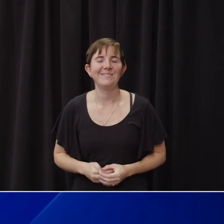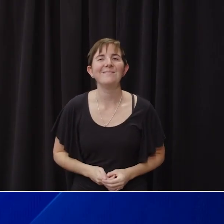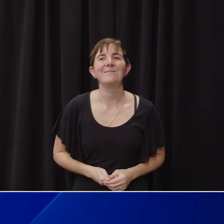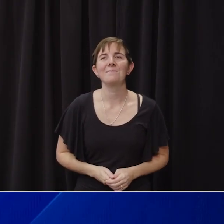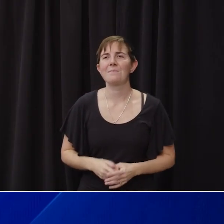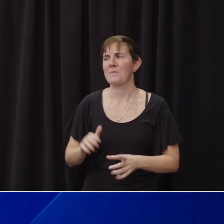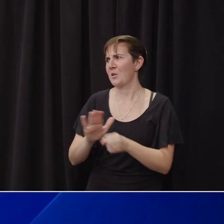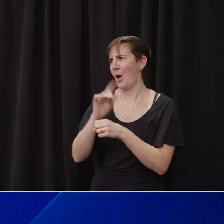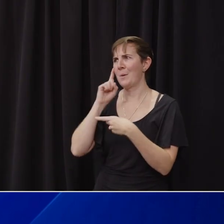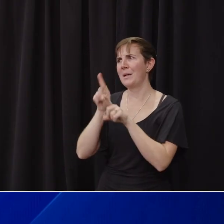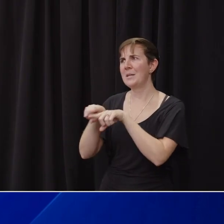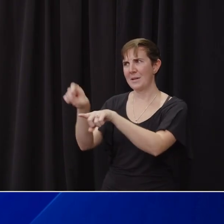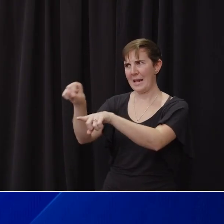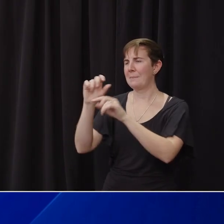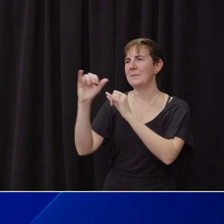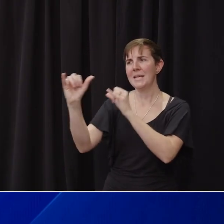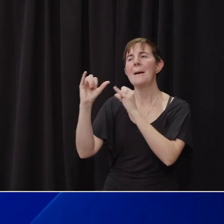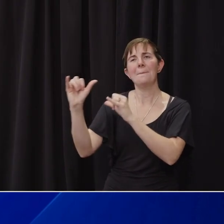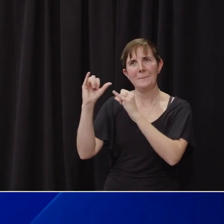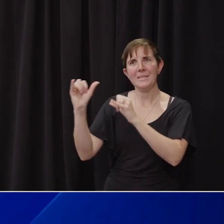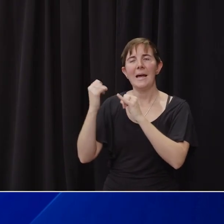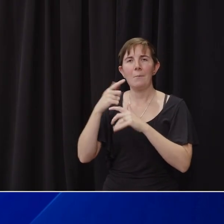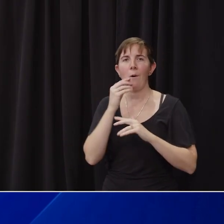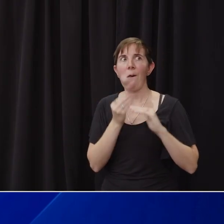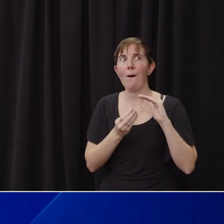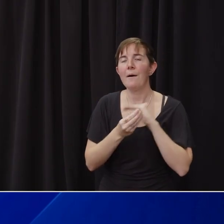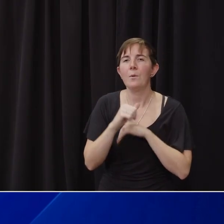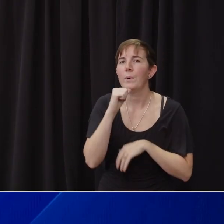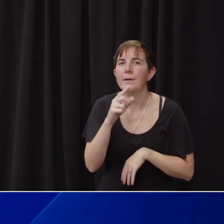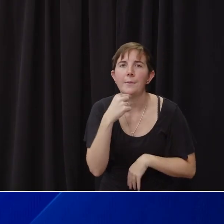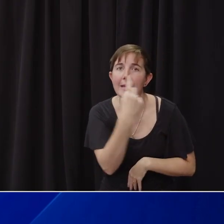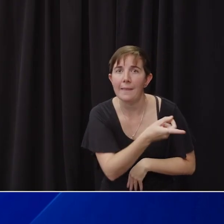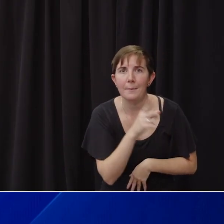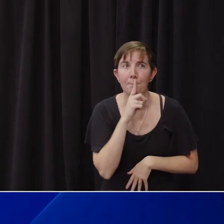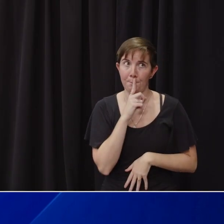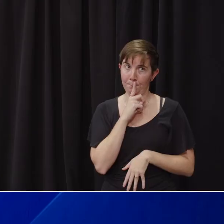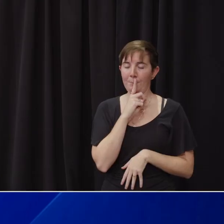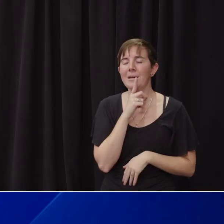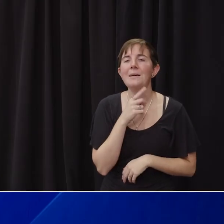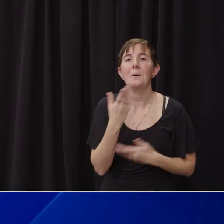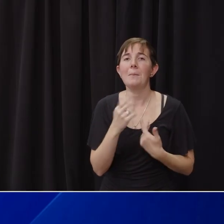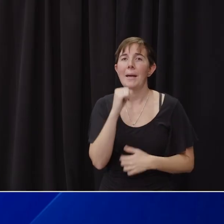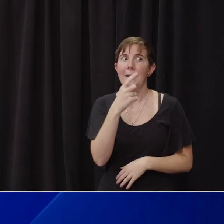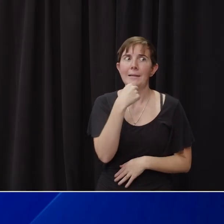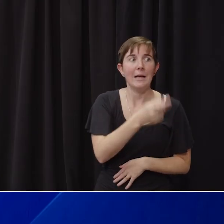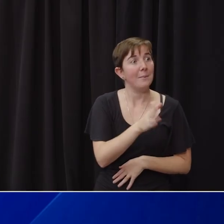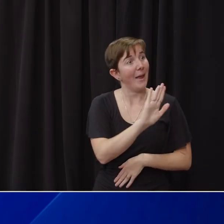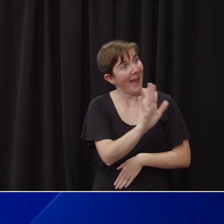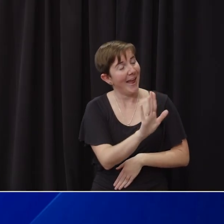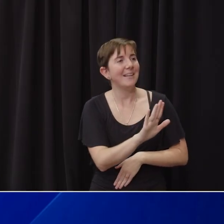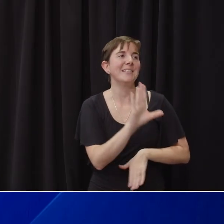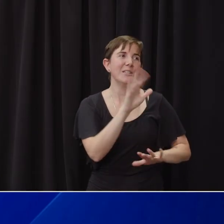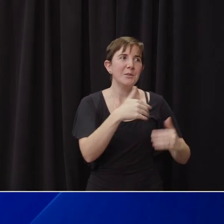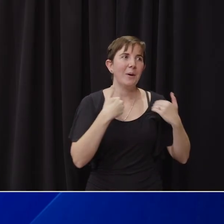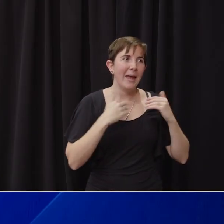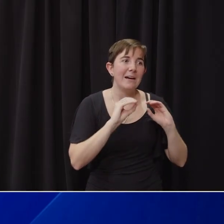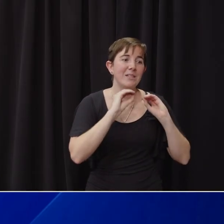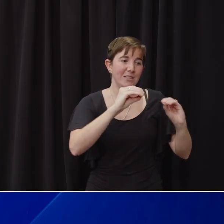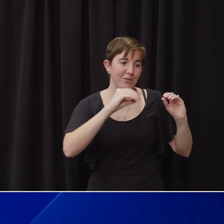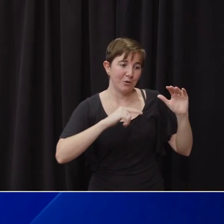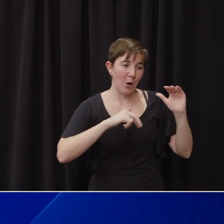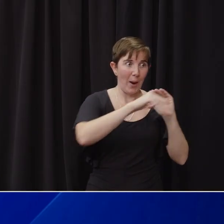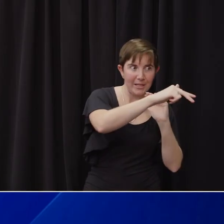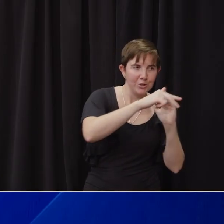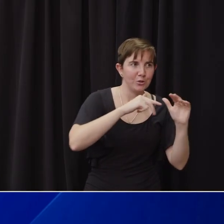Totally agreed. We do the same thing. We're sneaky and we don't tell them. So we may not tell them that you're going to have a zero entry garage,